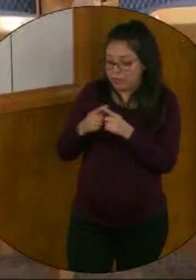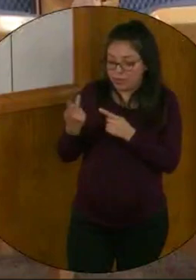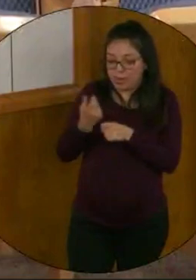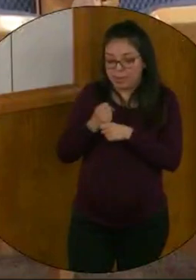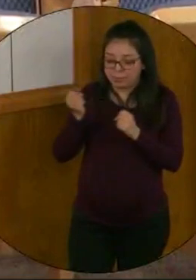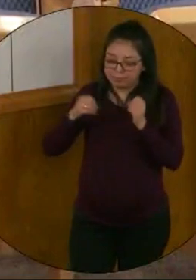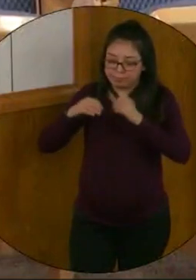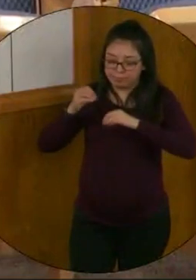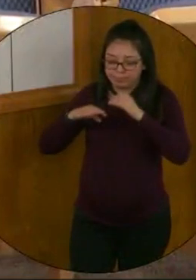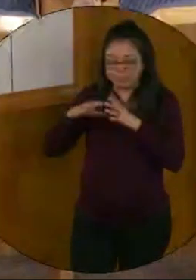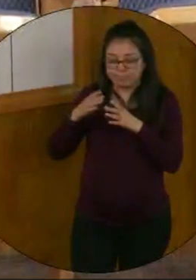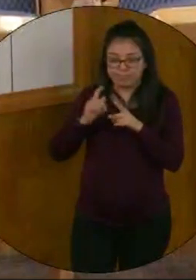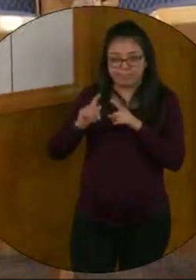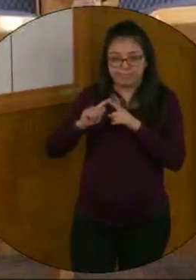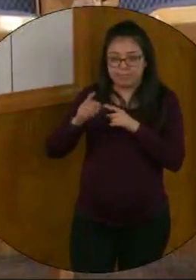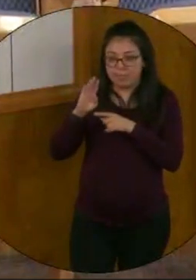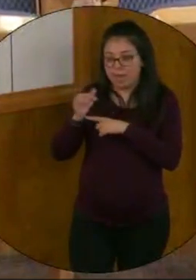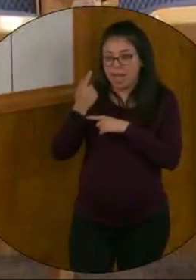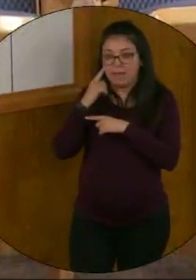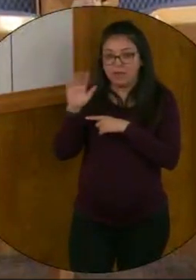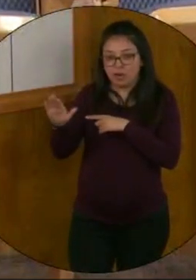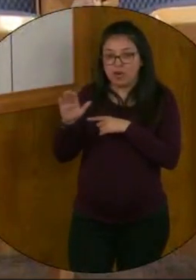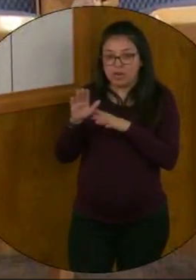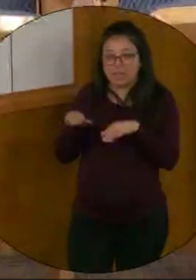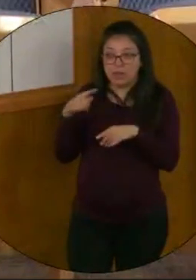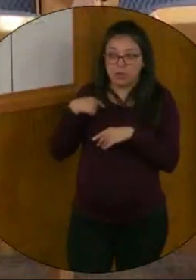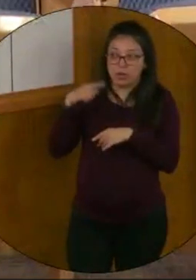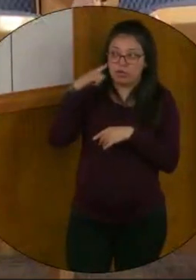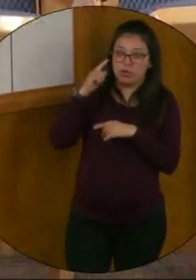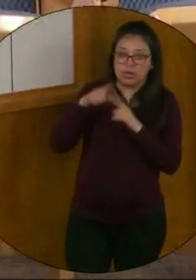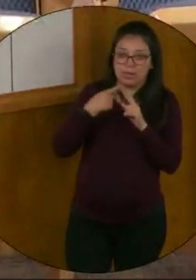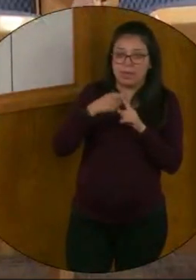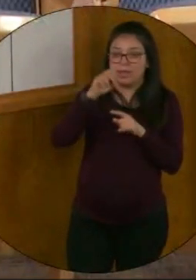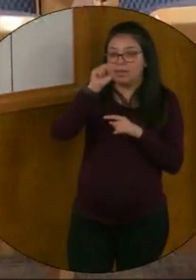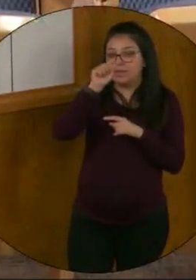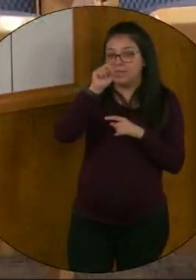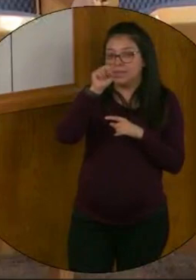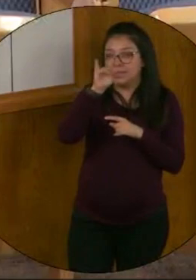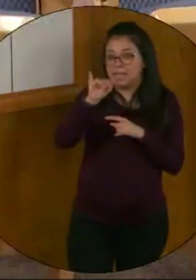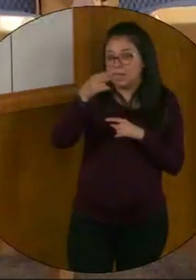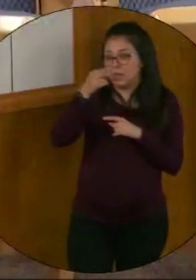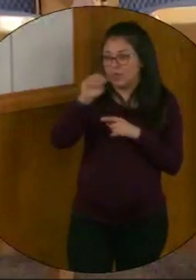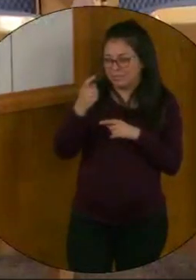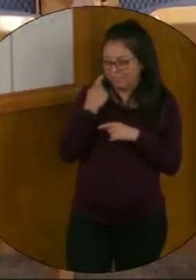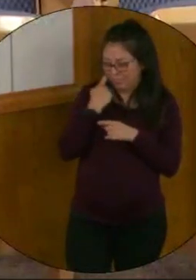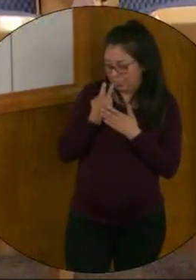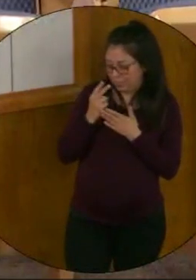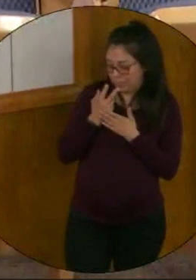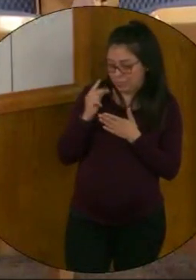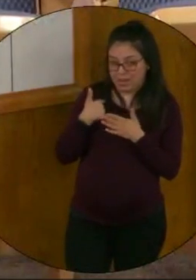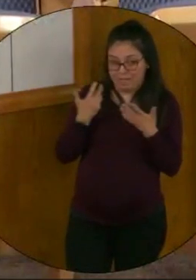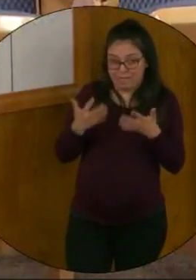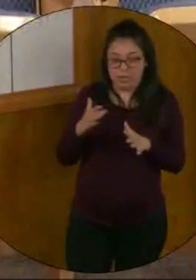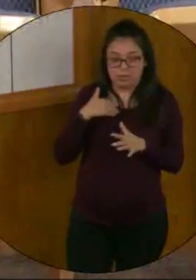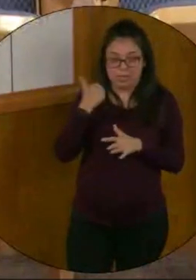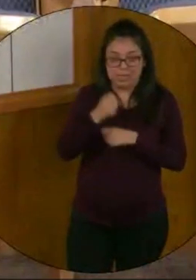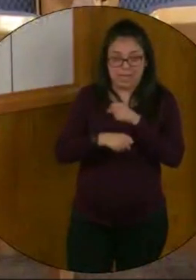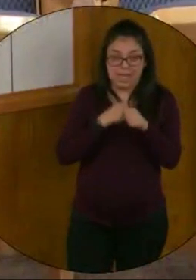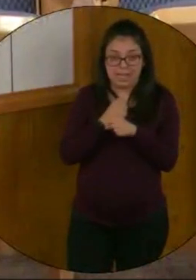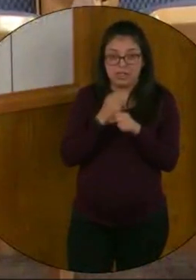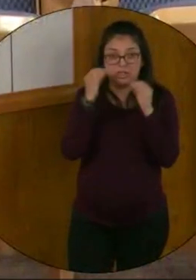bags for her 5th grade class when we heard about Sandy Hook. And just a few weeks ago, as I finished my 10th year in the